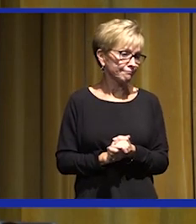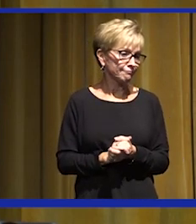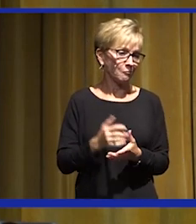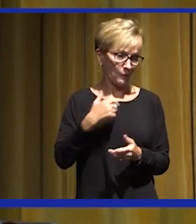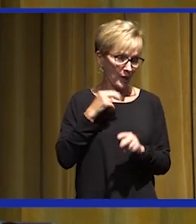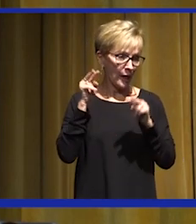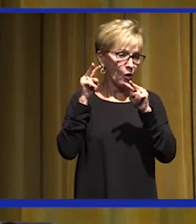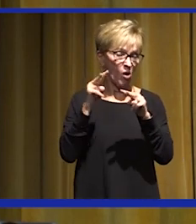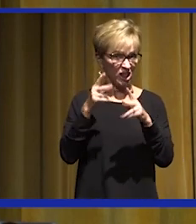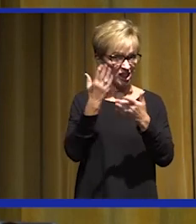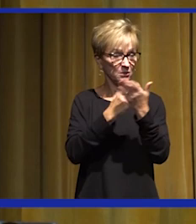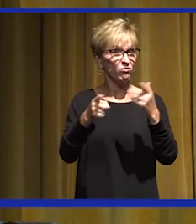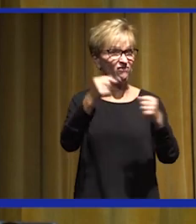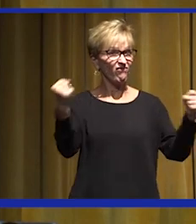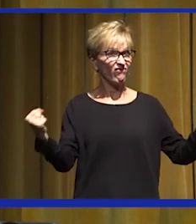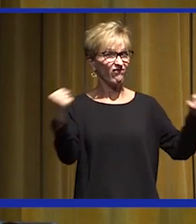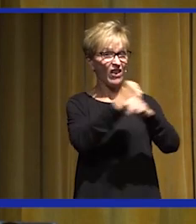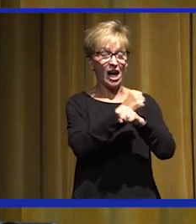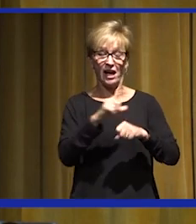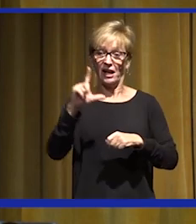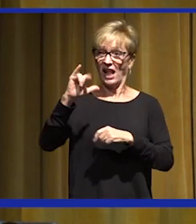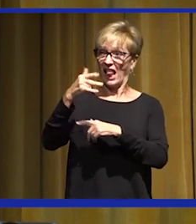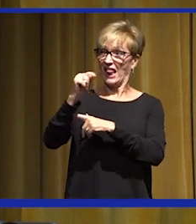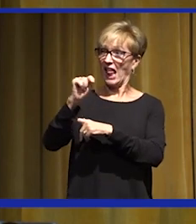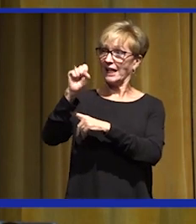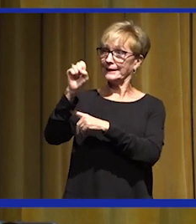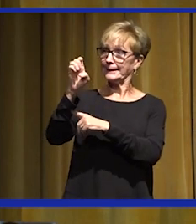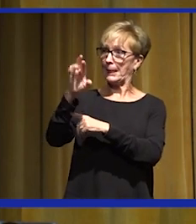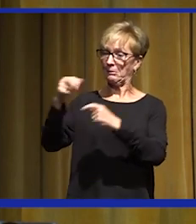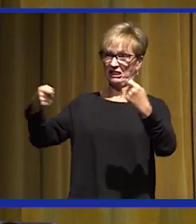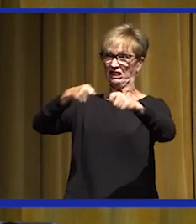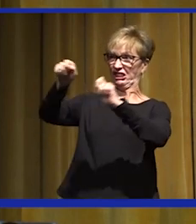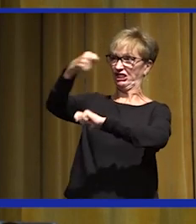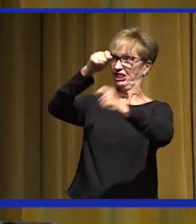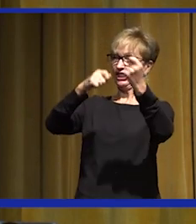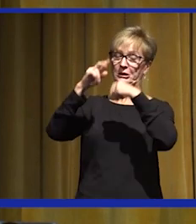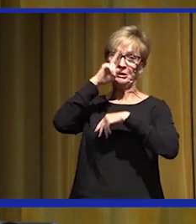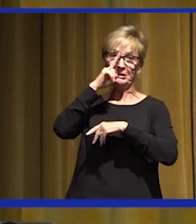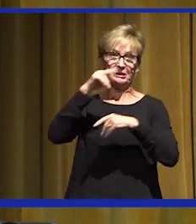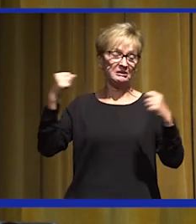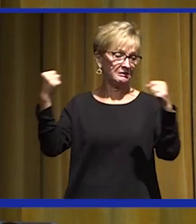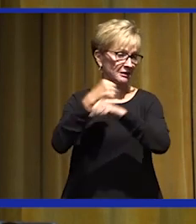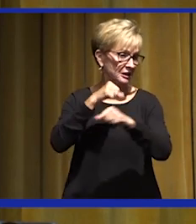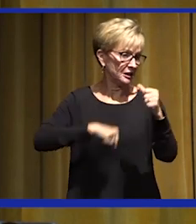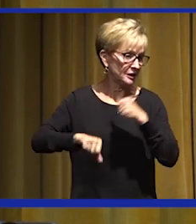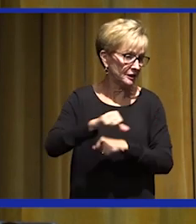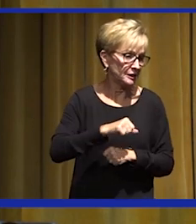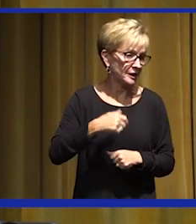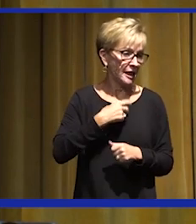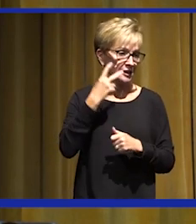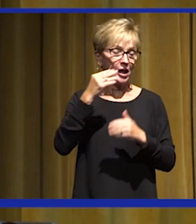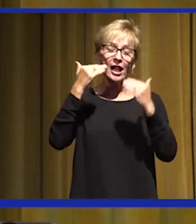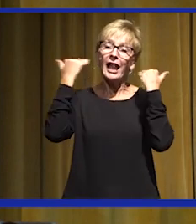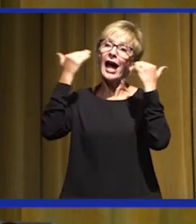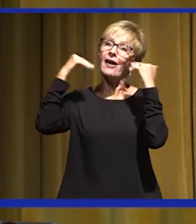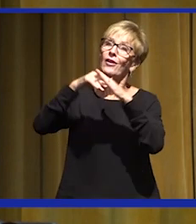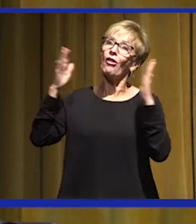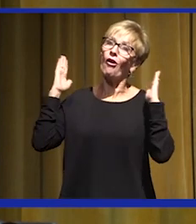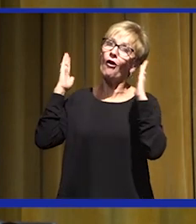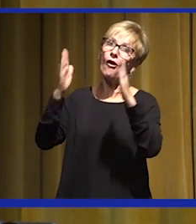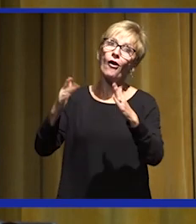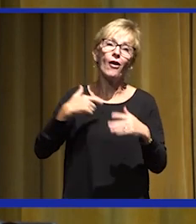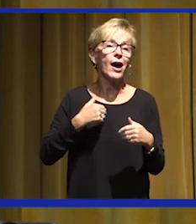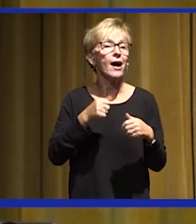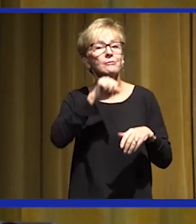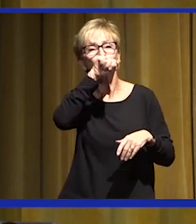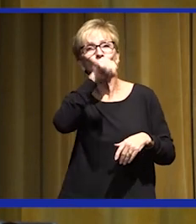I watched the fights and the lightsaber battles in the courtyard. I smiled as I watched friends laugh in the halls. I loved